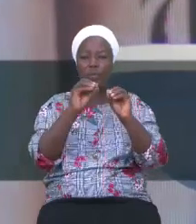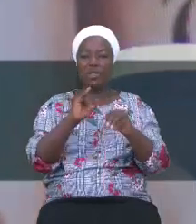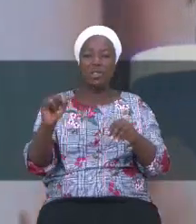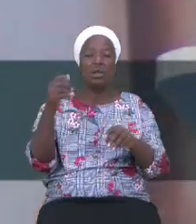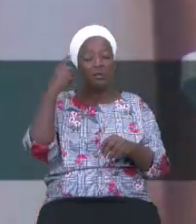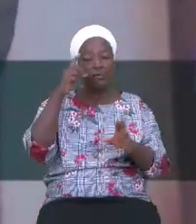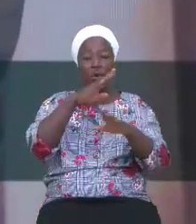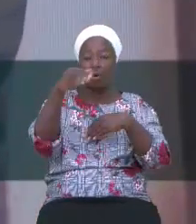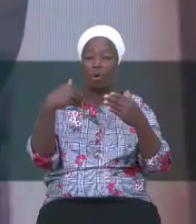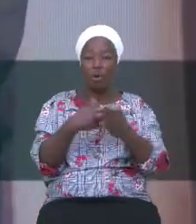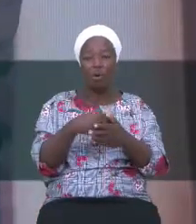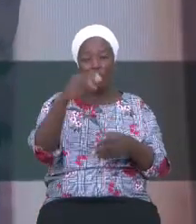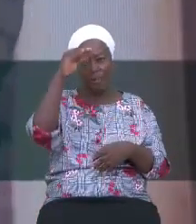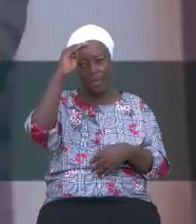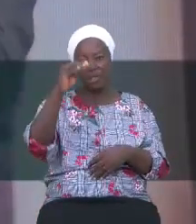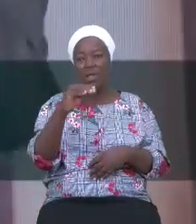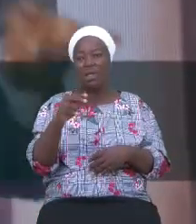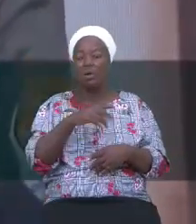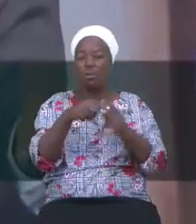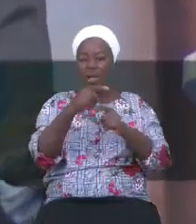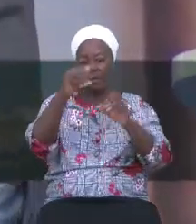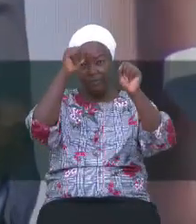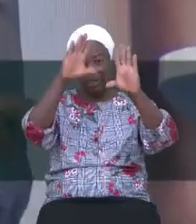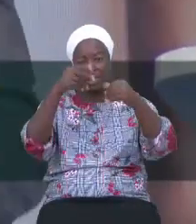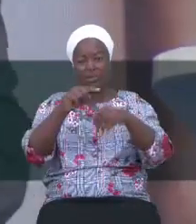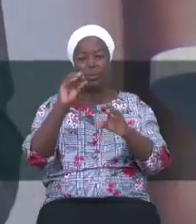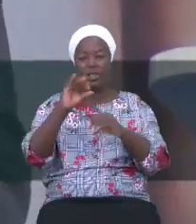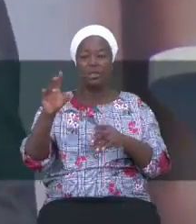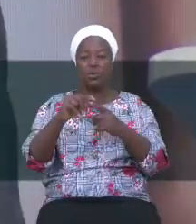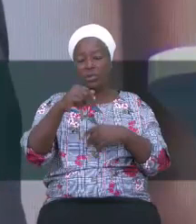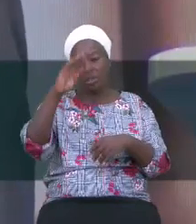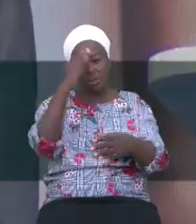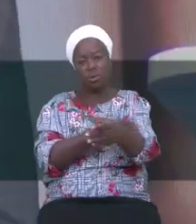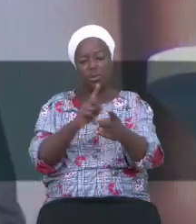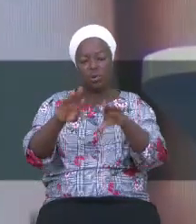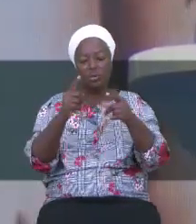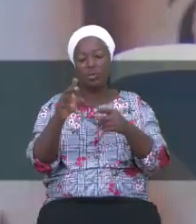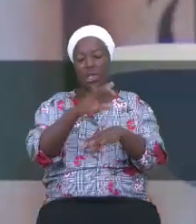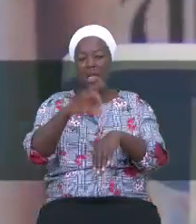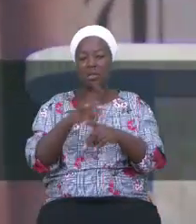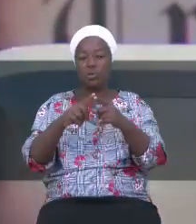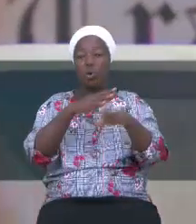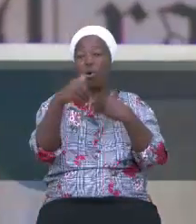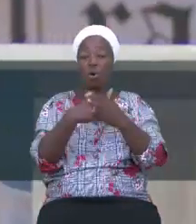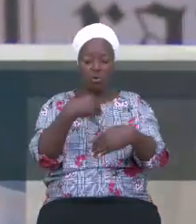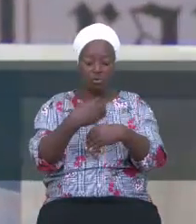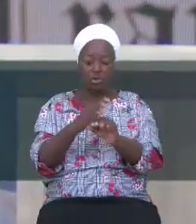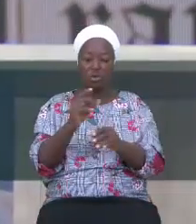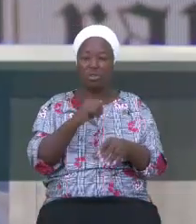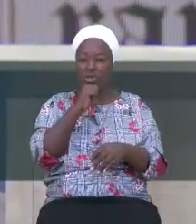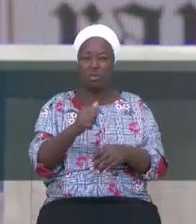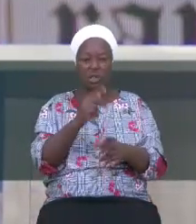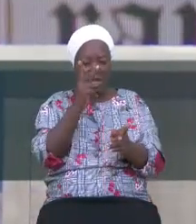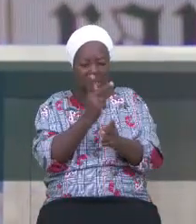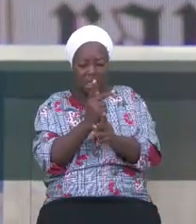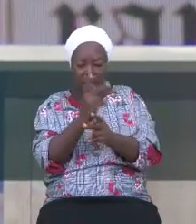gave the message of the Son to give to the earth, to give to all creatures, he didn't reserve